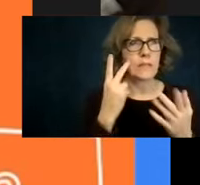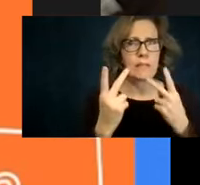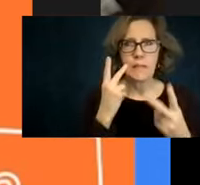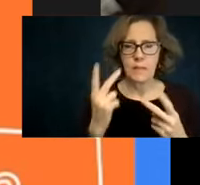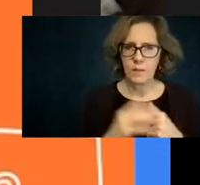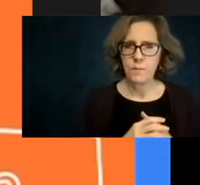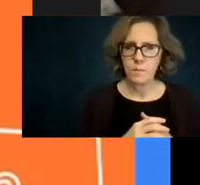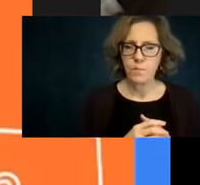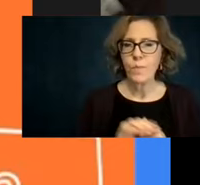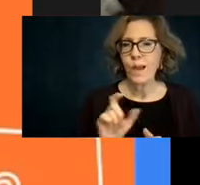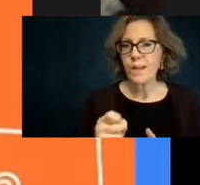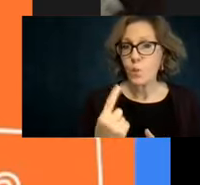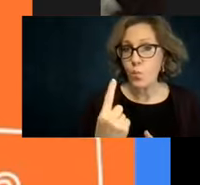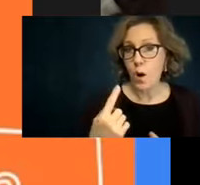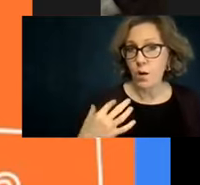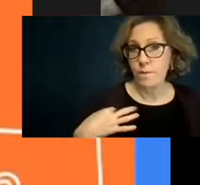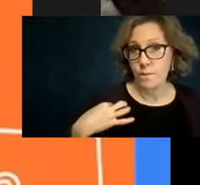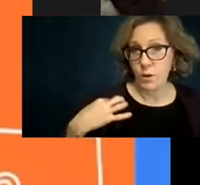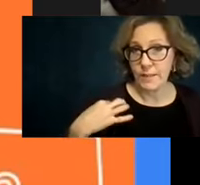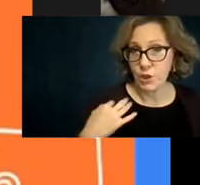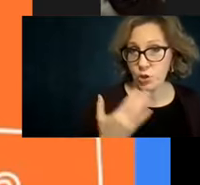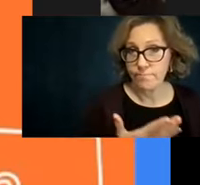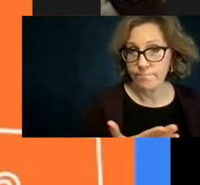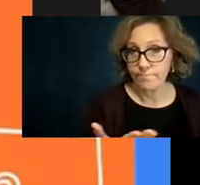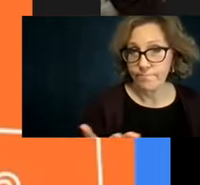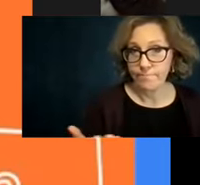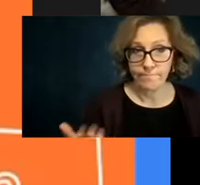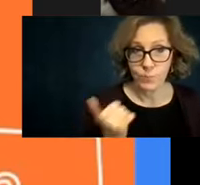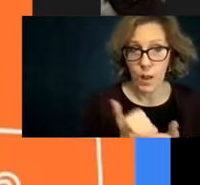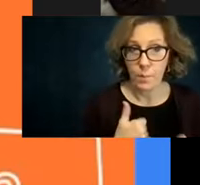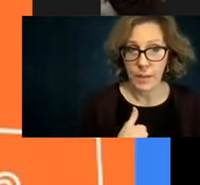I'll need a volunteer from the audience to help me with this.